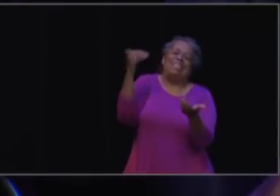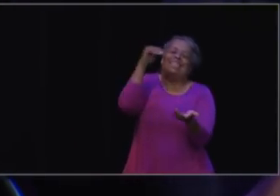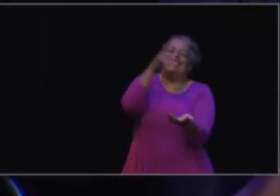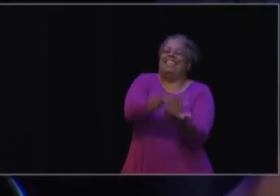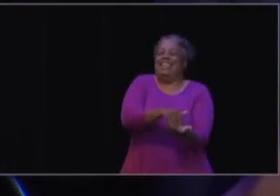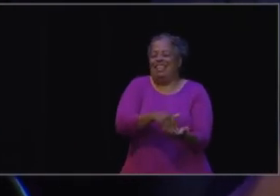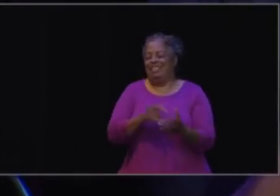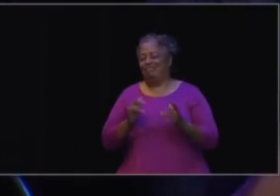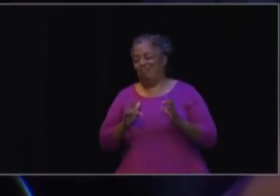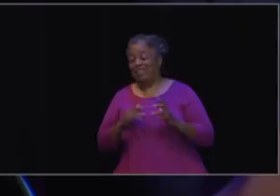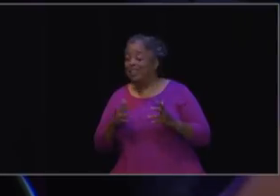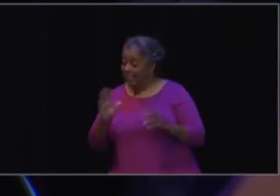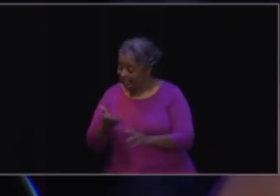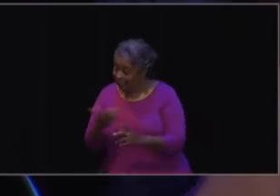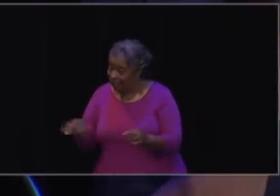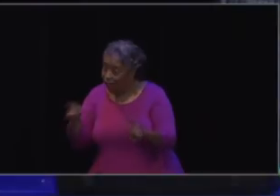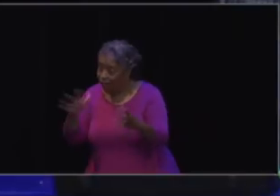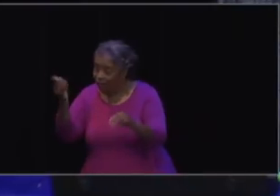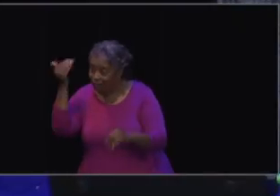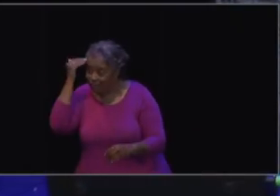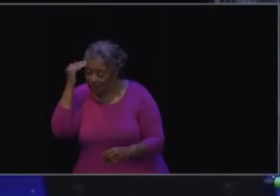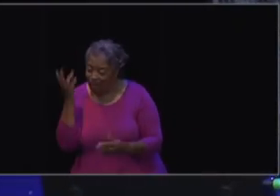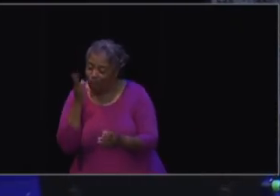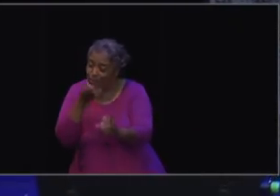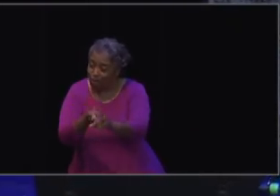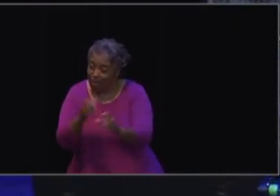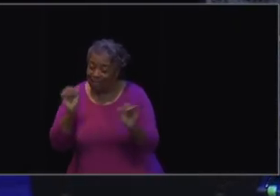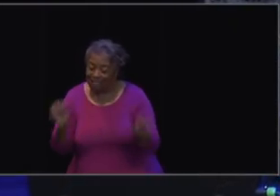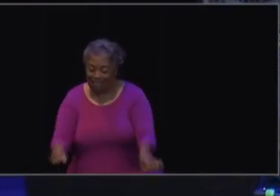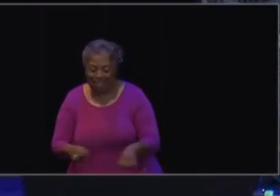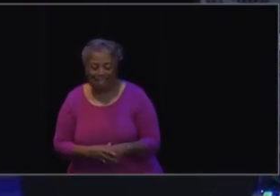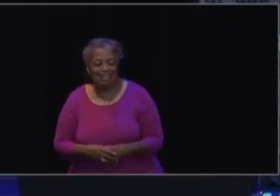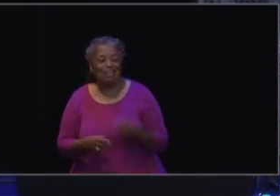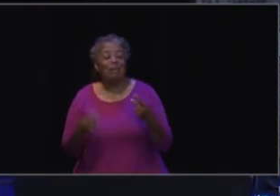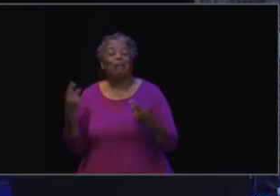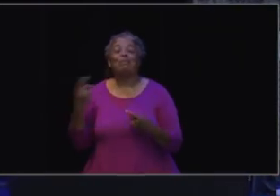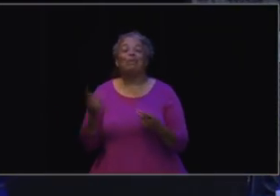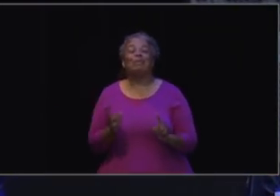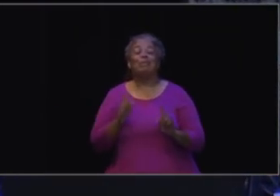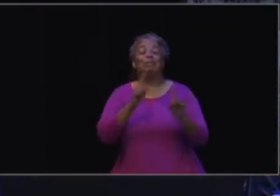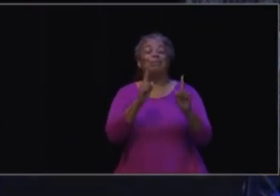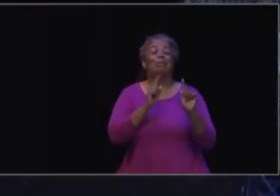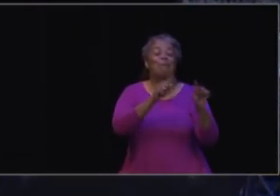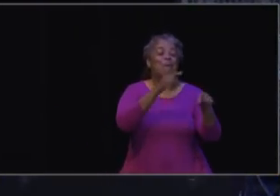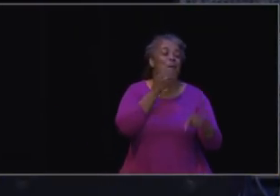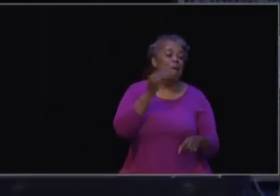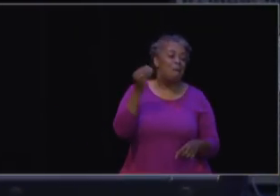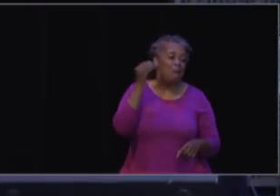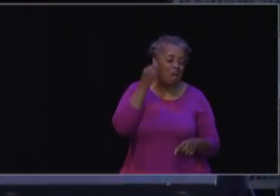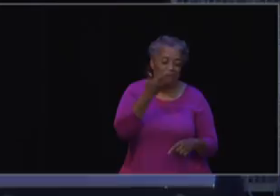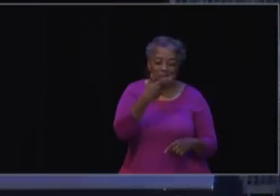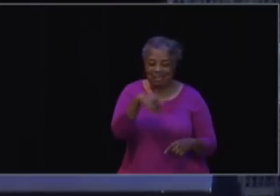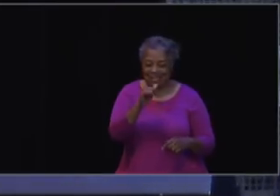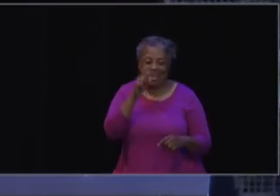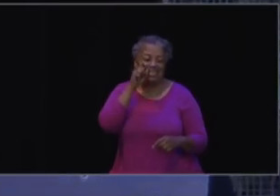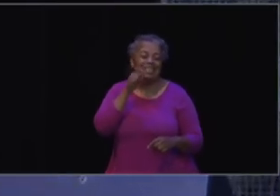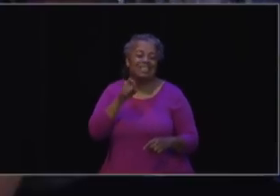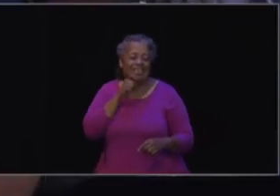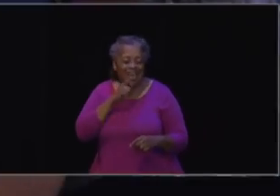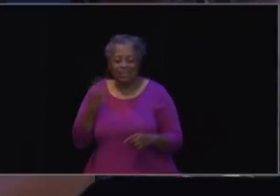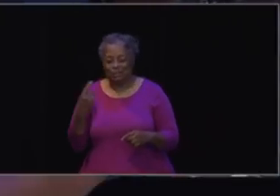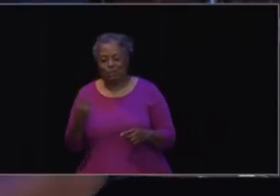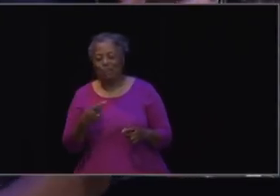Again. Sing it if you know it. Oh, let's go home and have gay sex. We'll do it for the president.